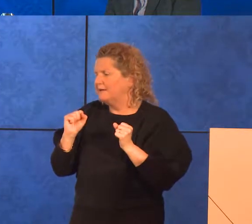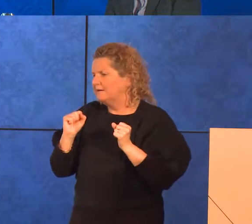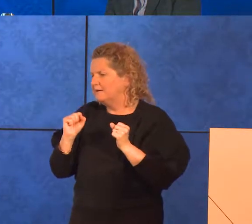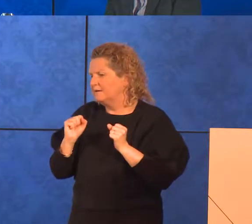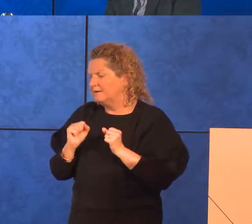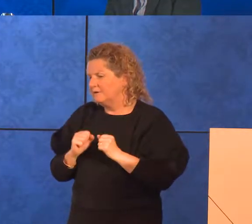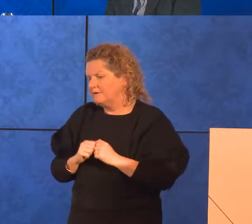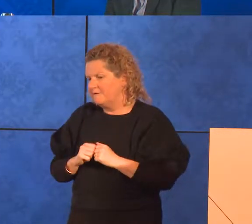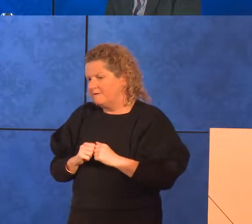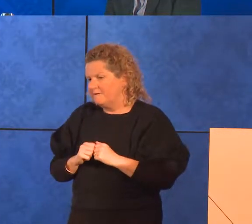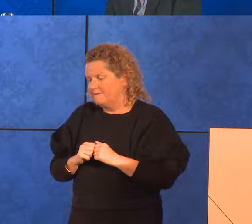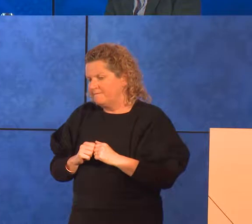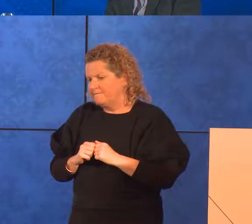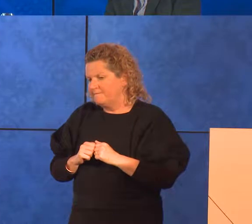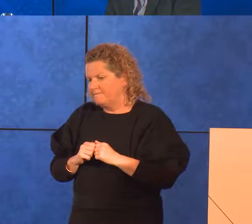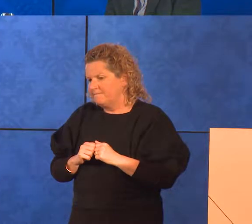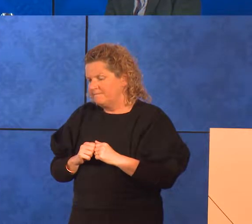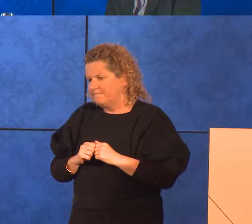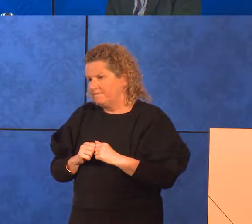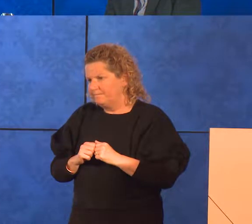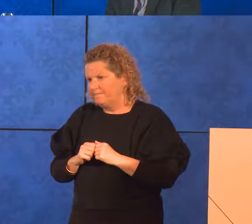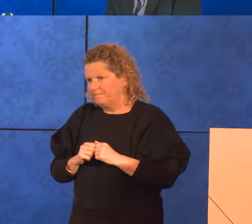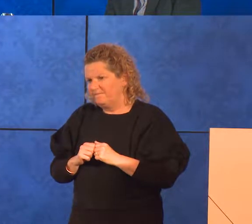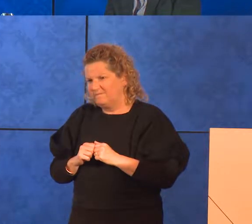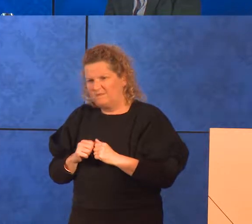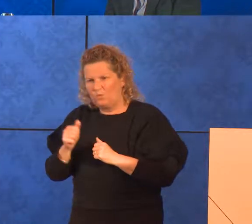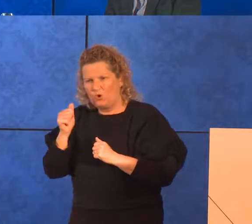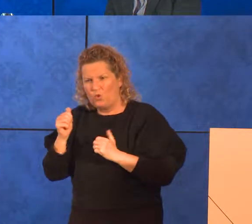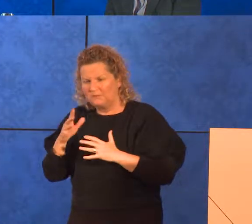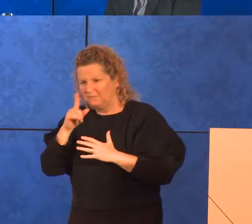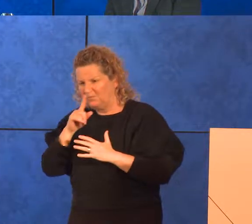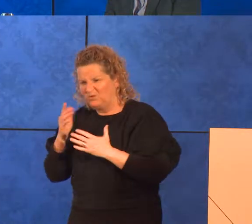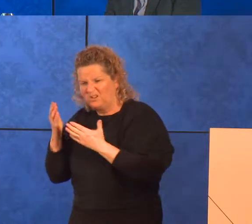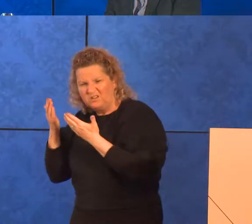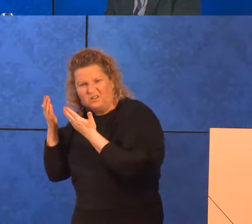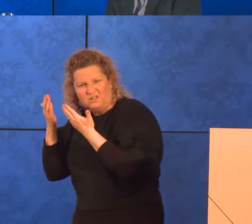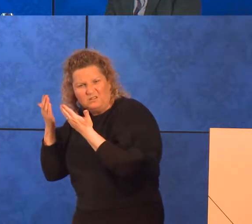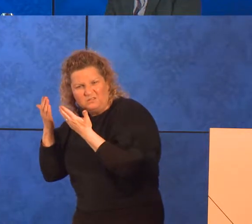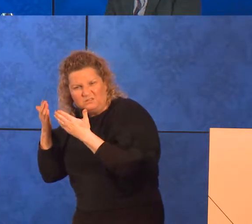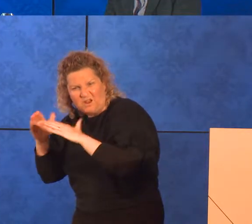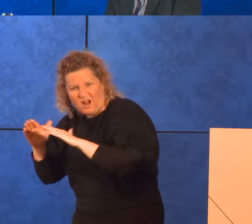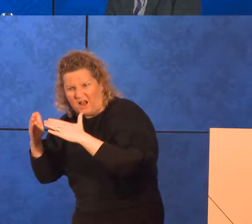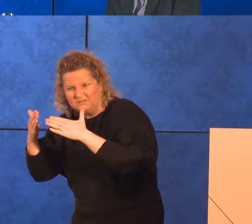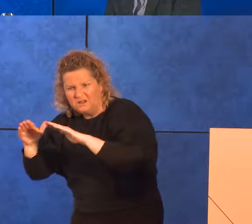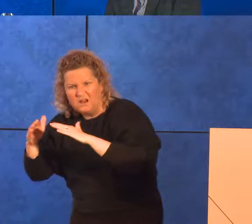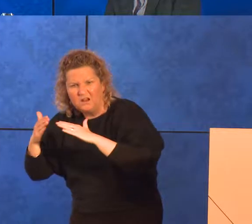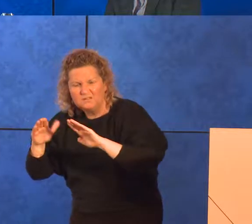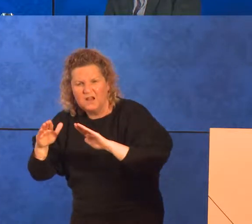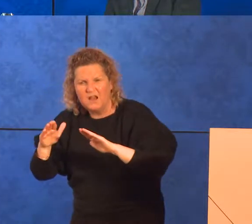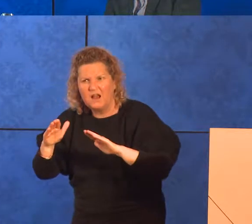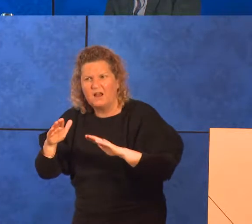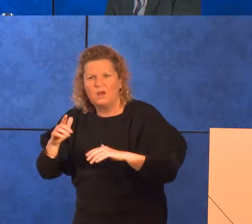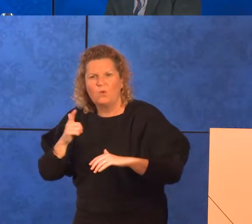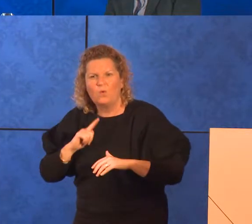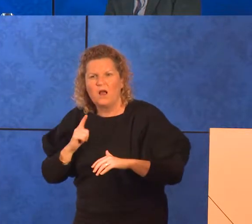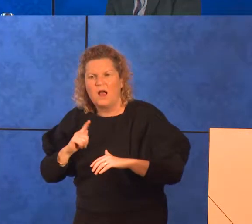that obviously there's a lot of deaths and things that come as a result of people finally actually going, oh, maybe, you know, we